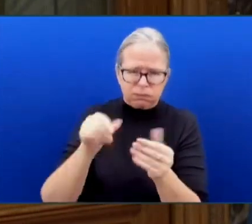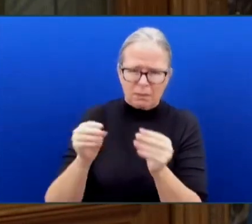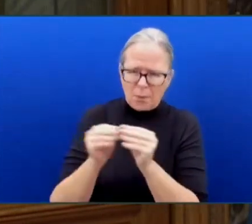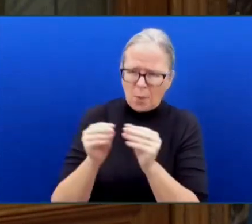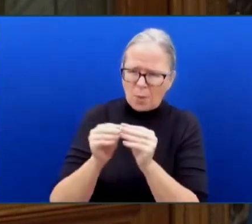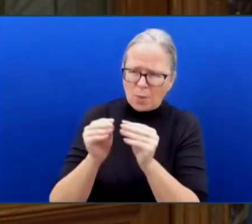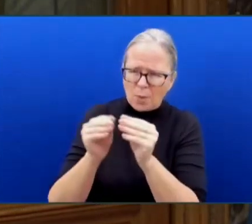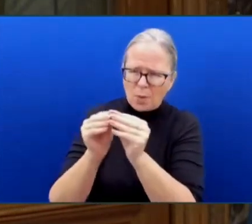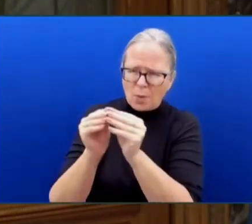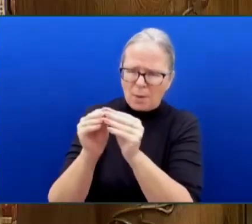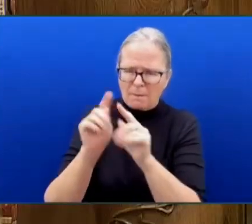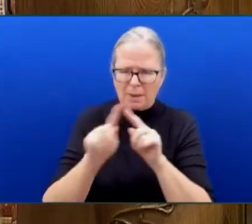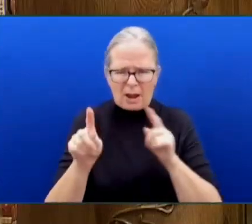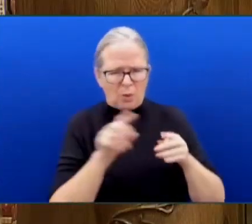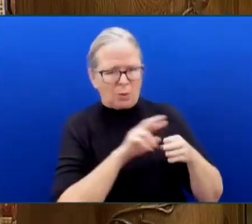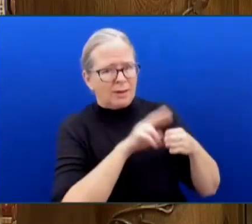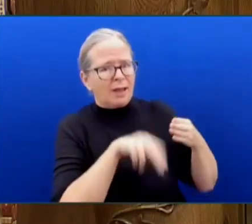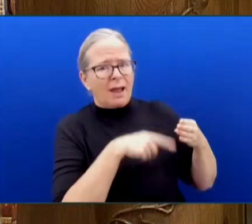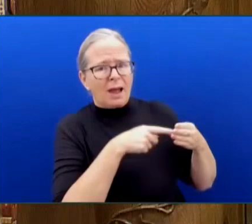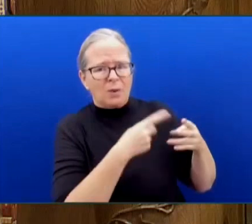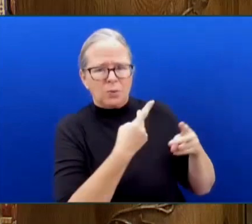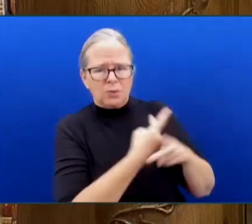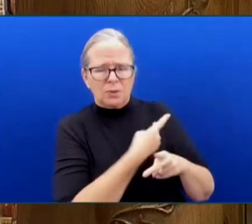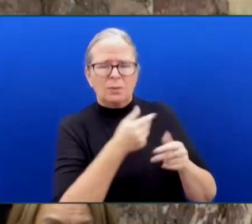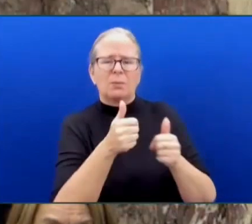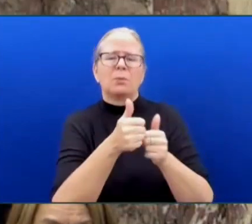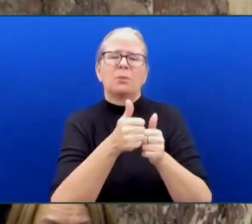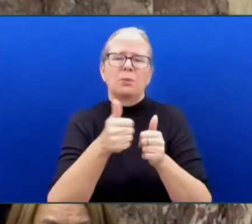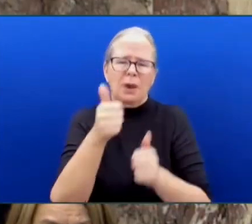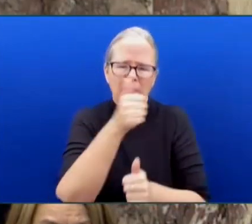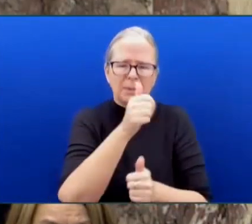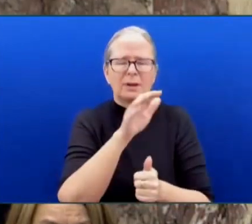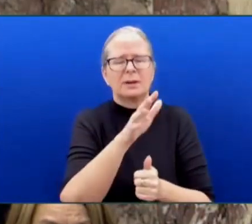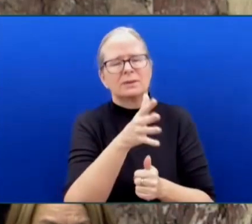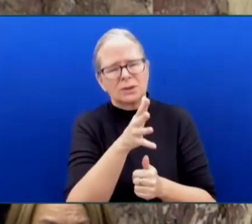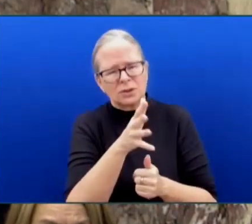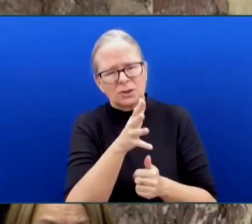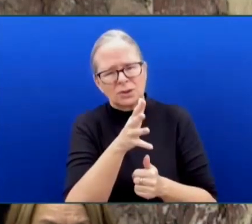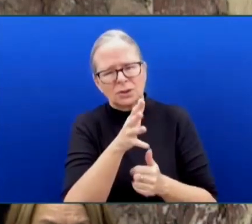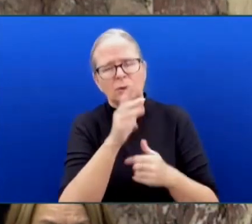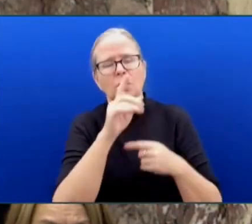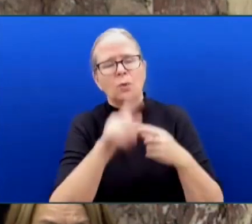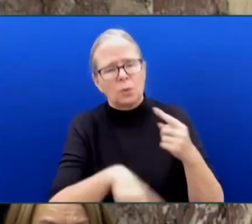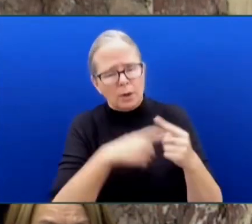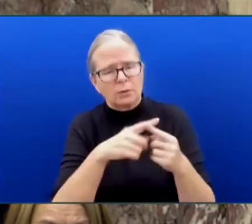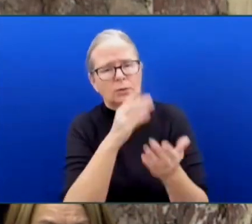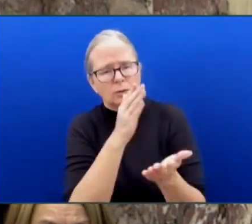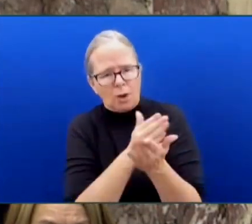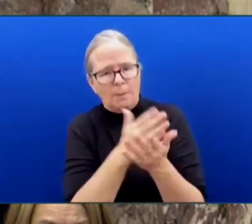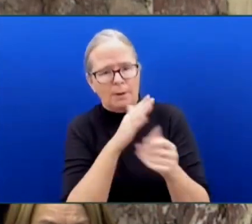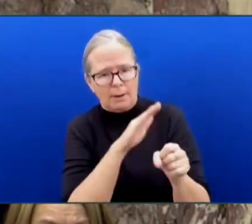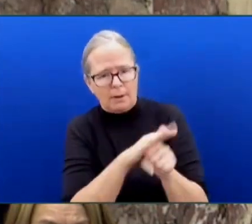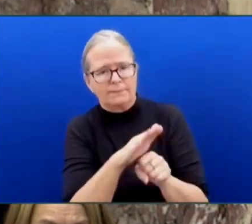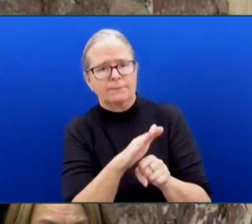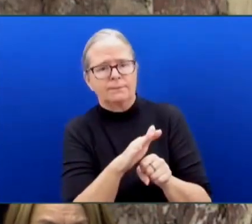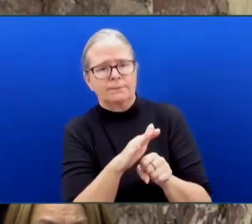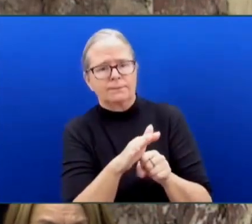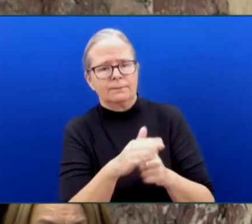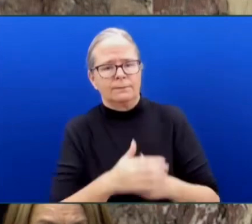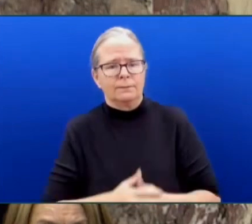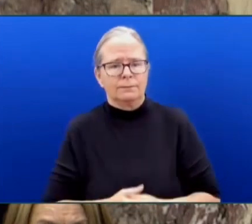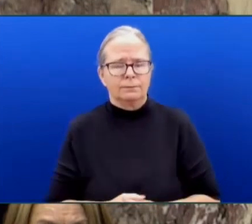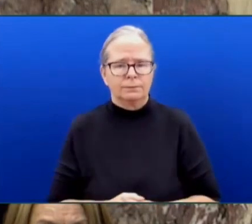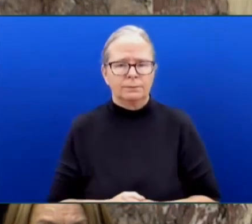enough? Minister of Health. Well, thank you, Honourable Speaker. And I did meet with nurses this morning.